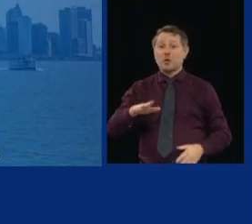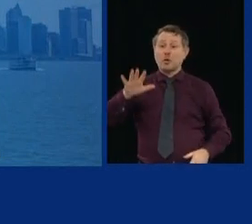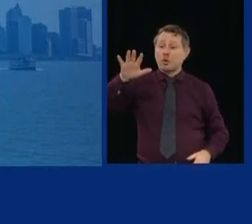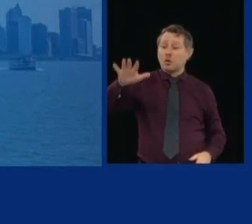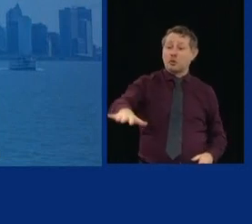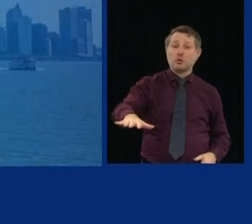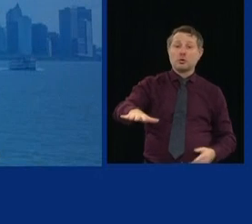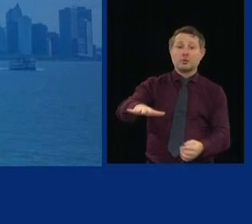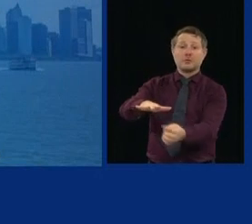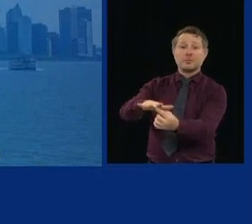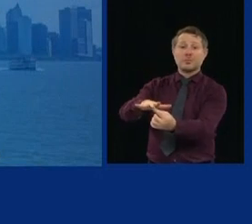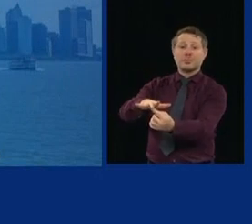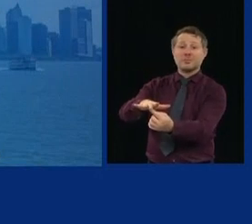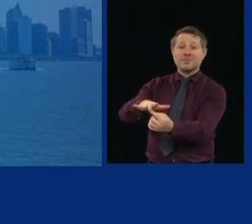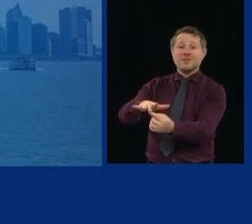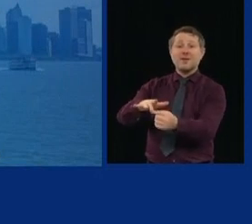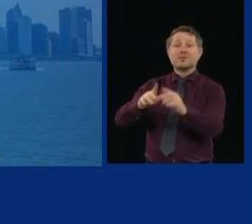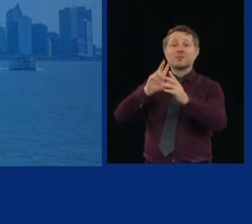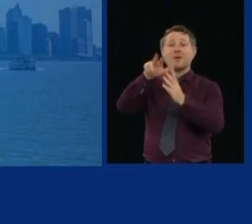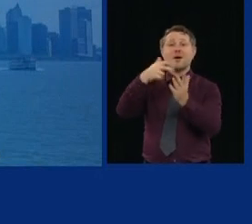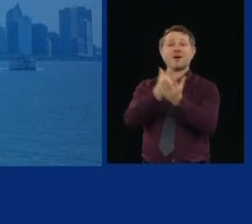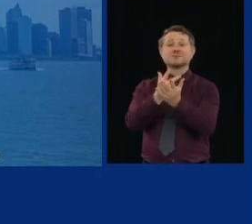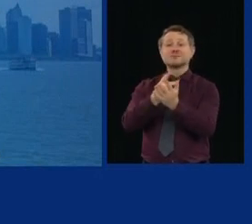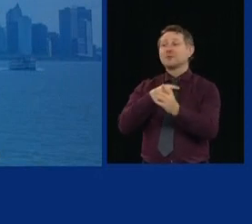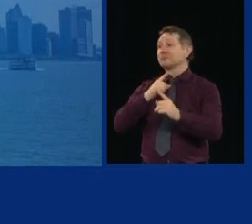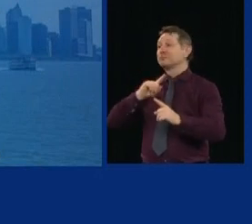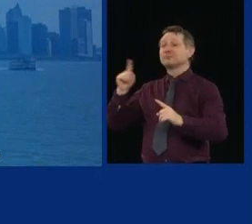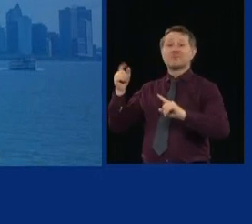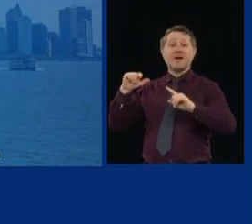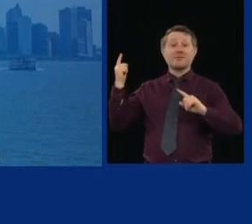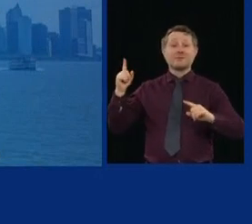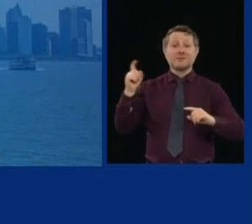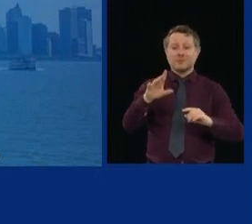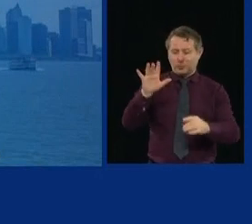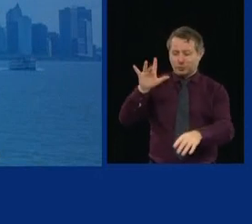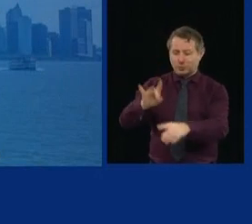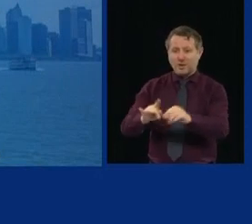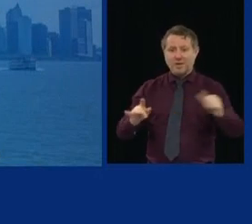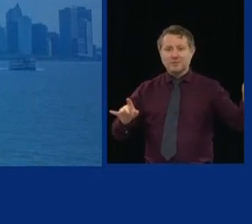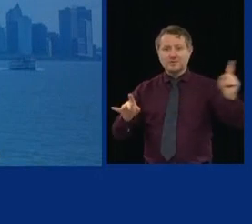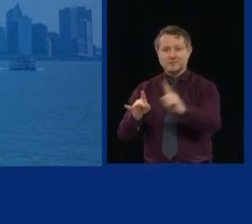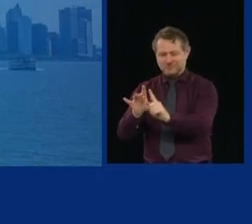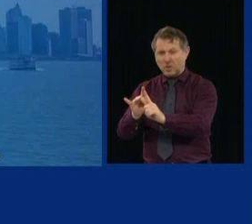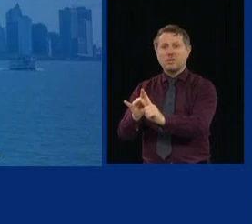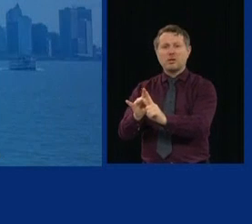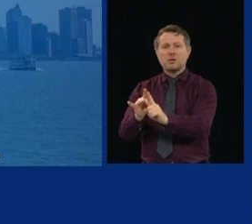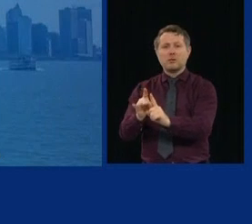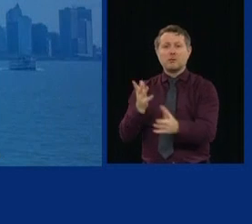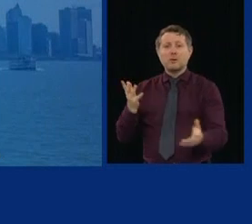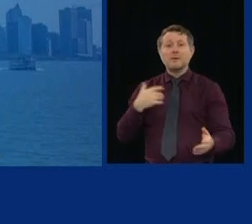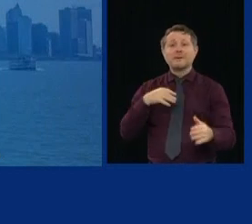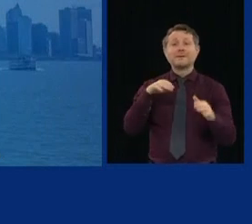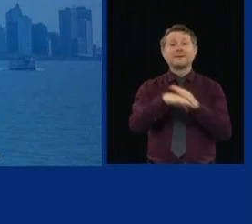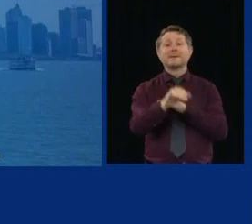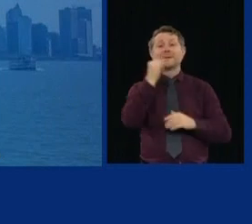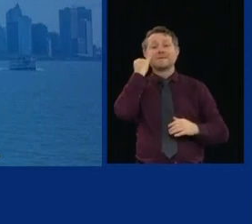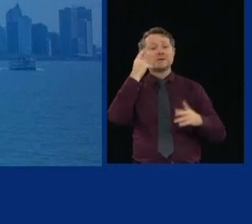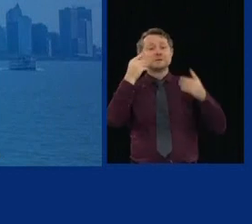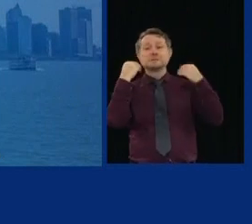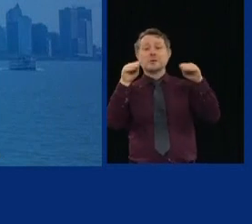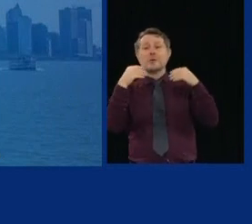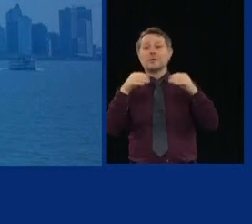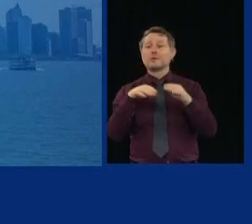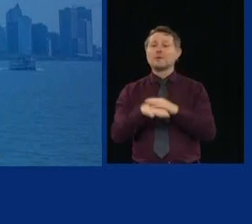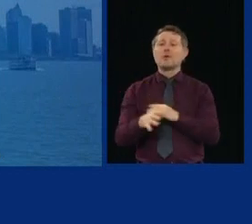3 hours from now and pick up the virus. I can walk into a store to pick up a package, not know that